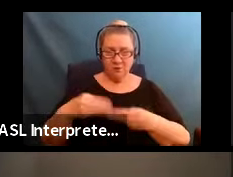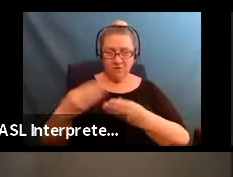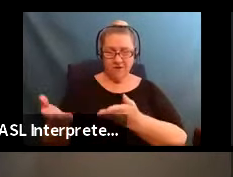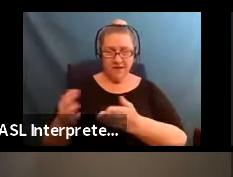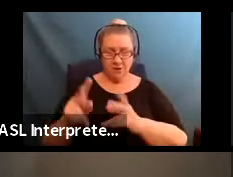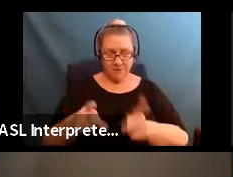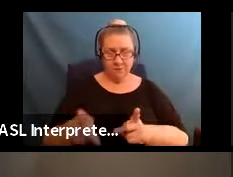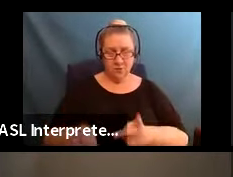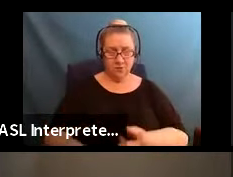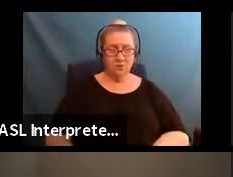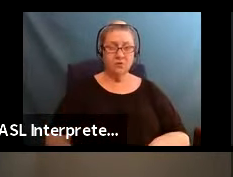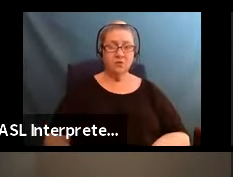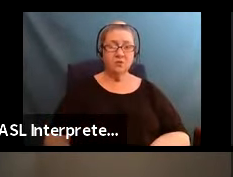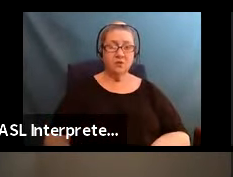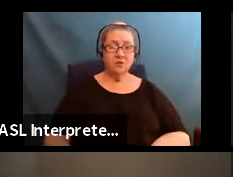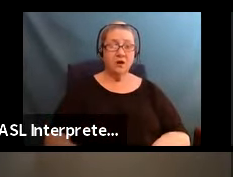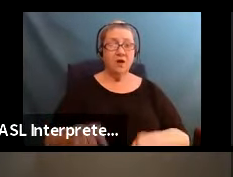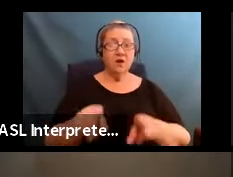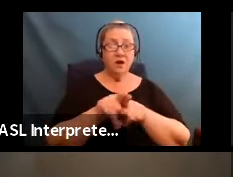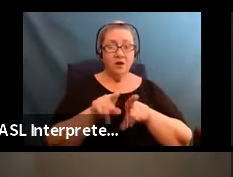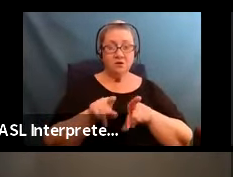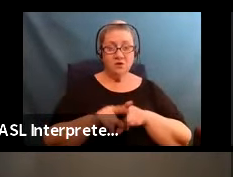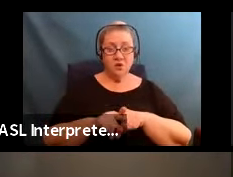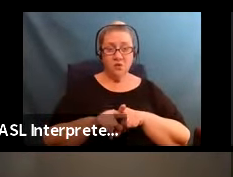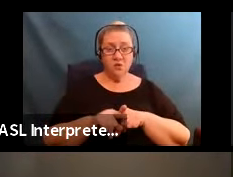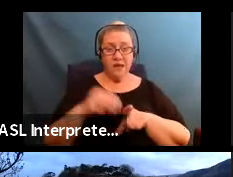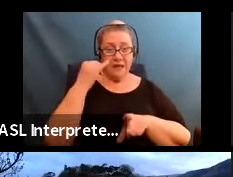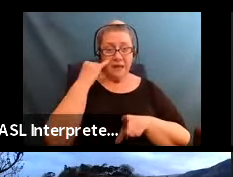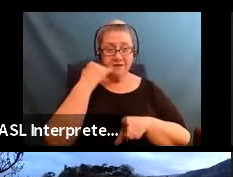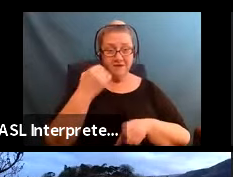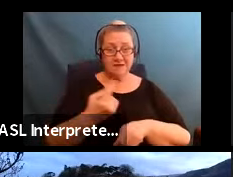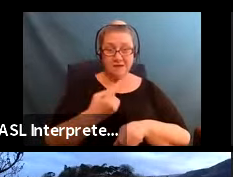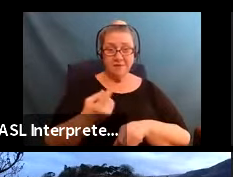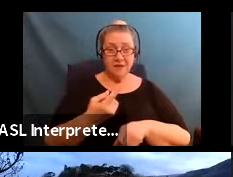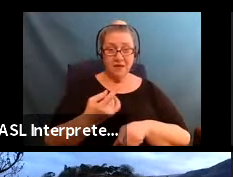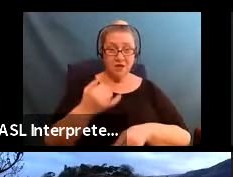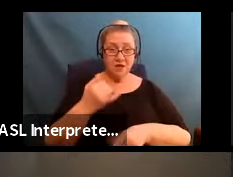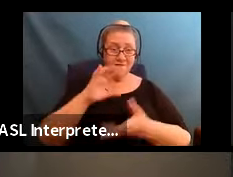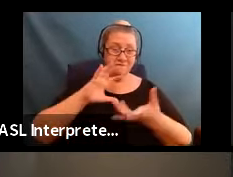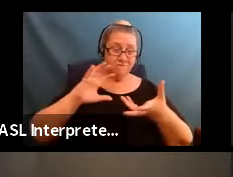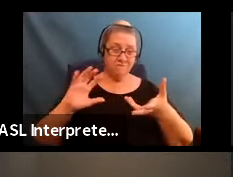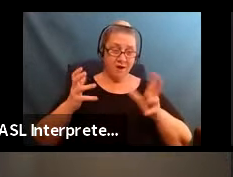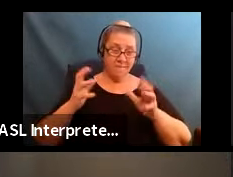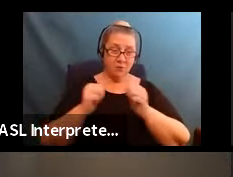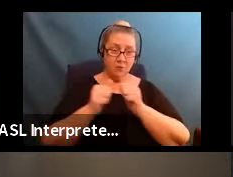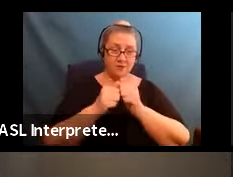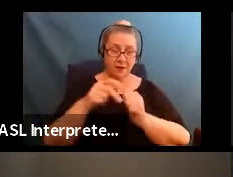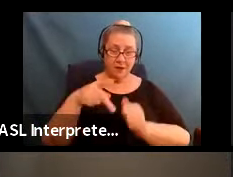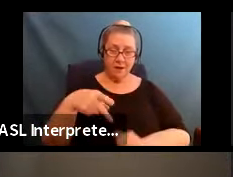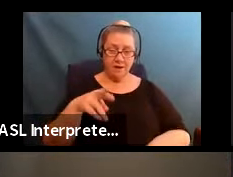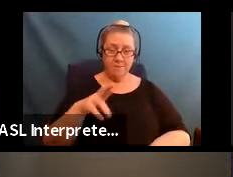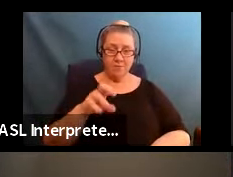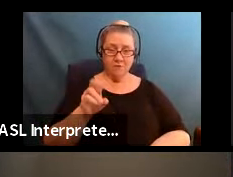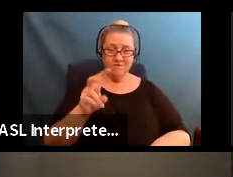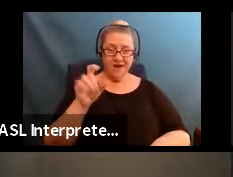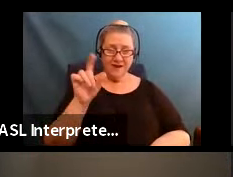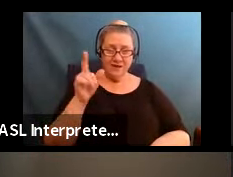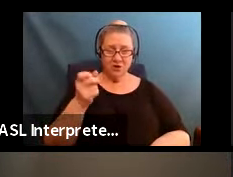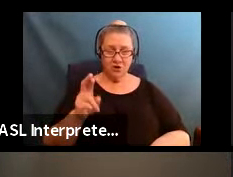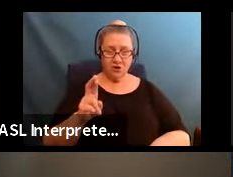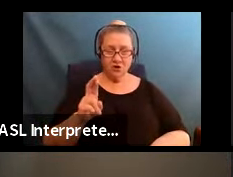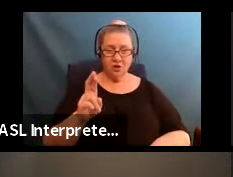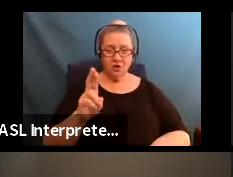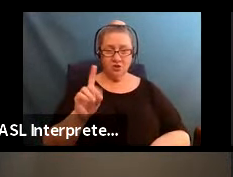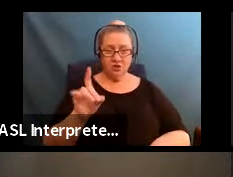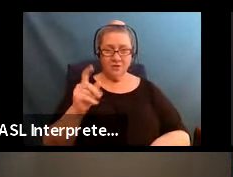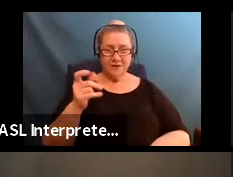and then finally, if I could, oversight. If something goes wrong, like with the provider directory, what's the